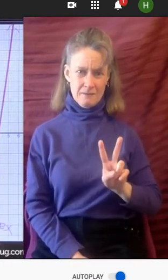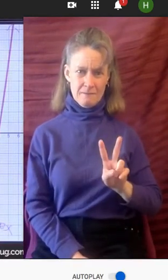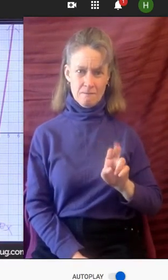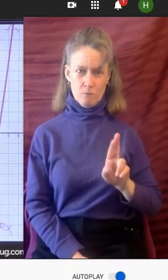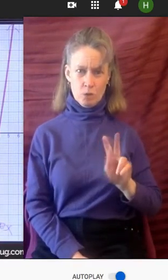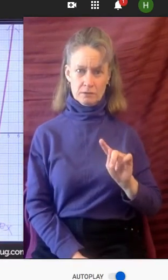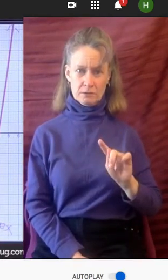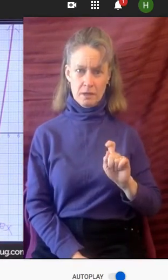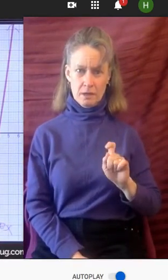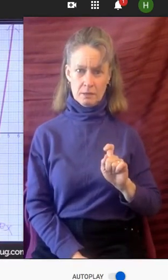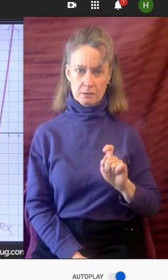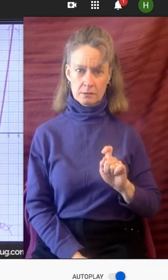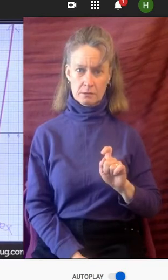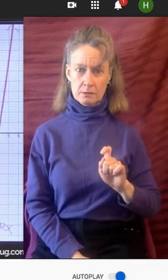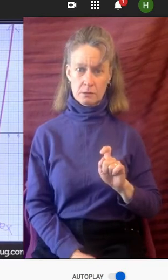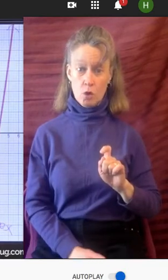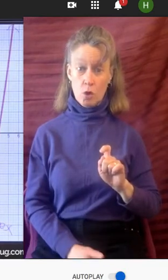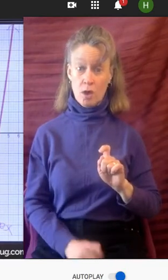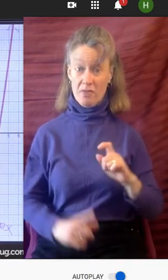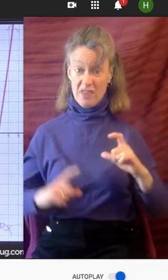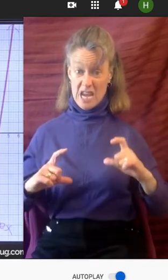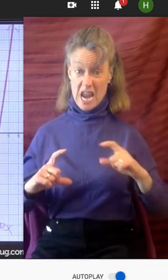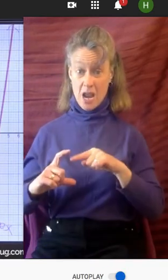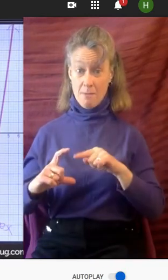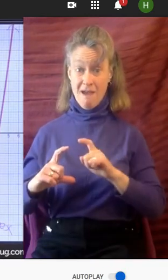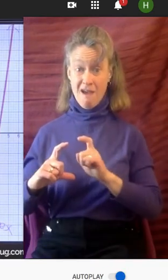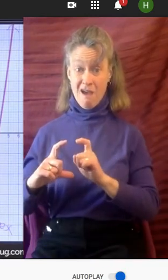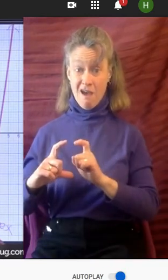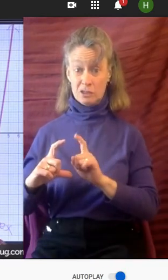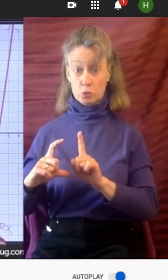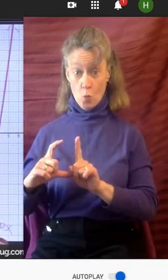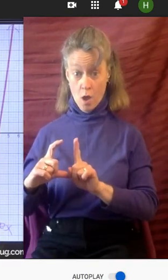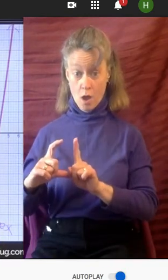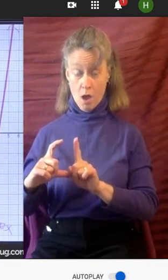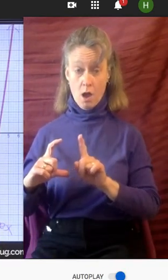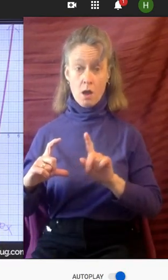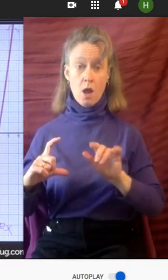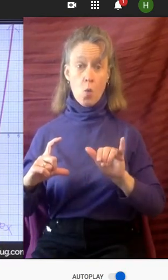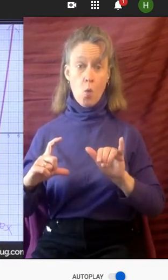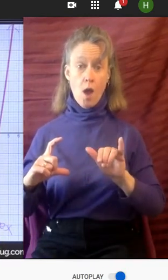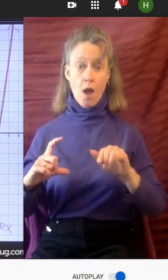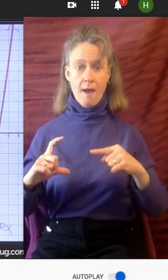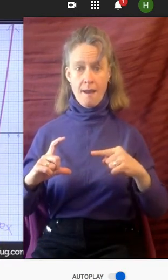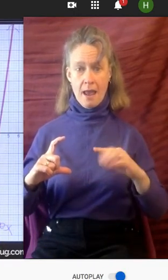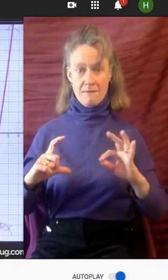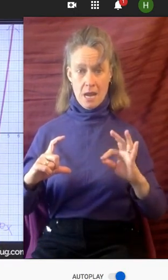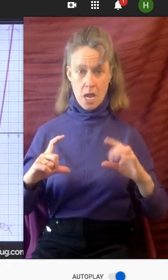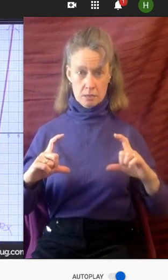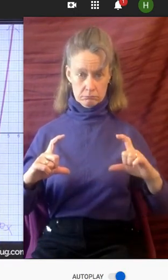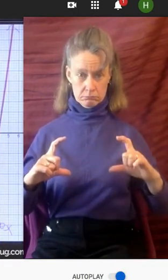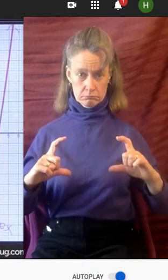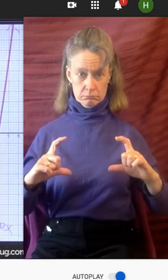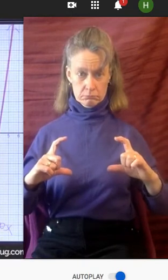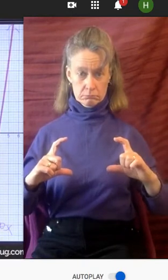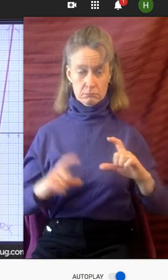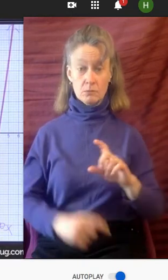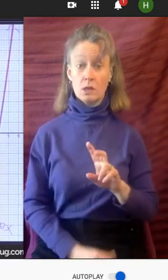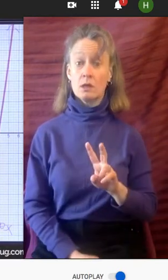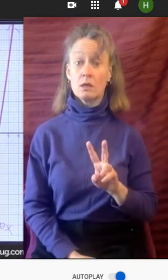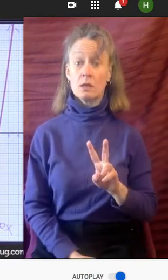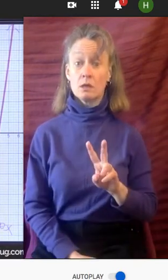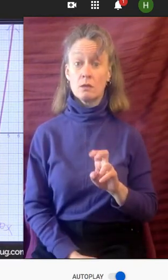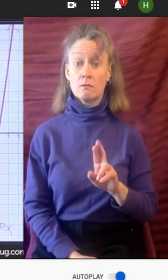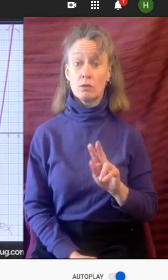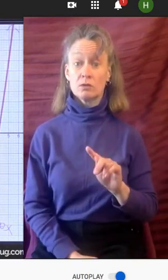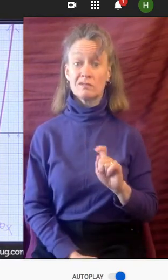sitting at x equals 1, y equals -9. So the vertex is at